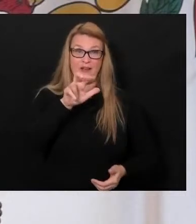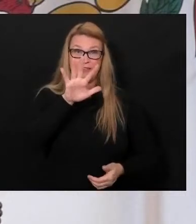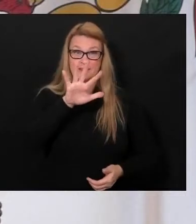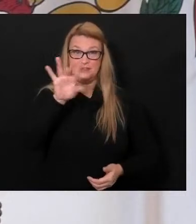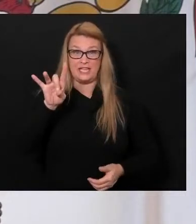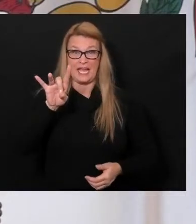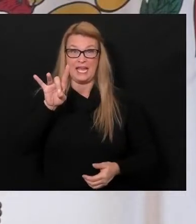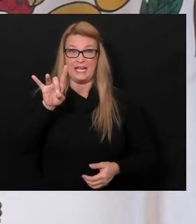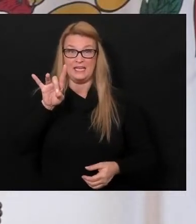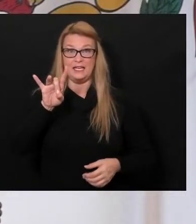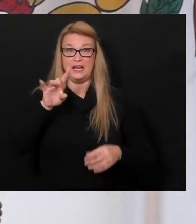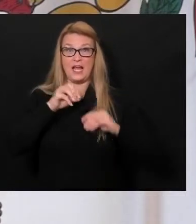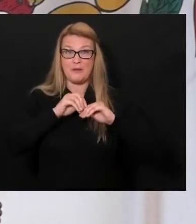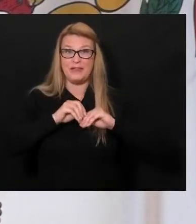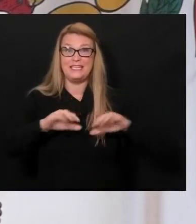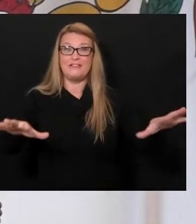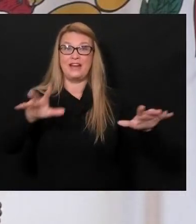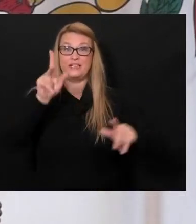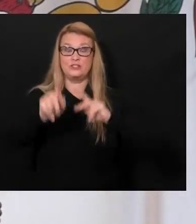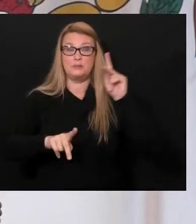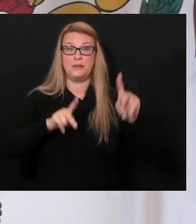166,358 doses to our people,